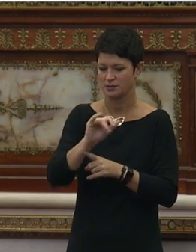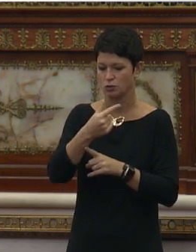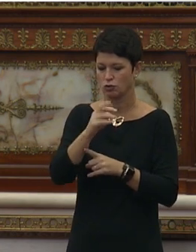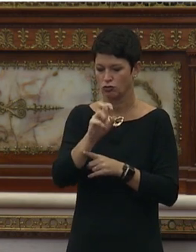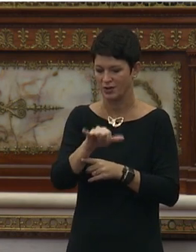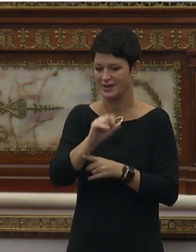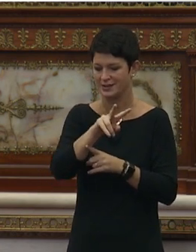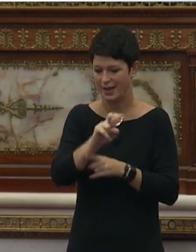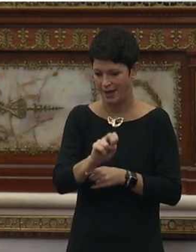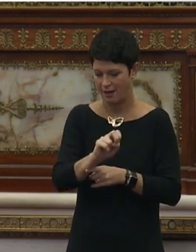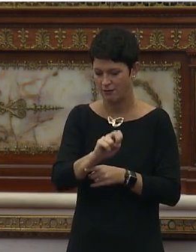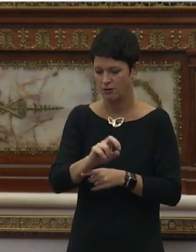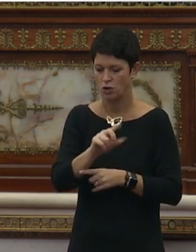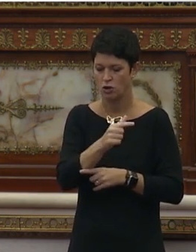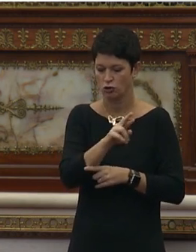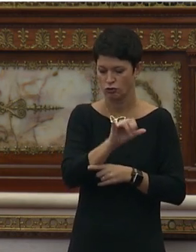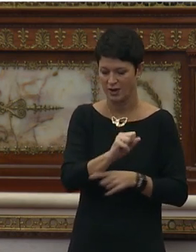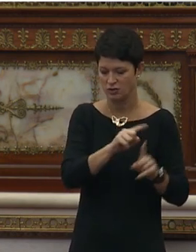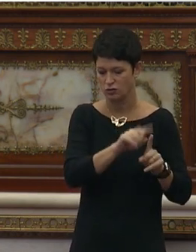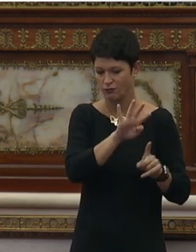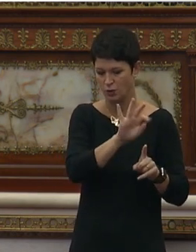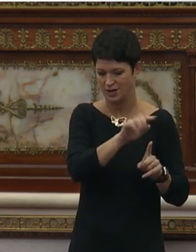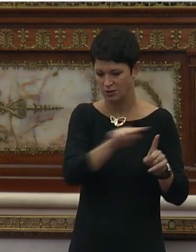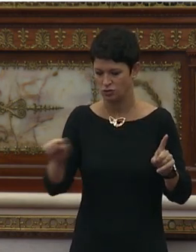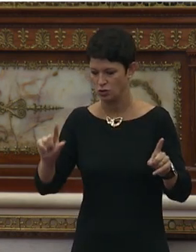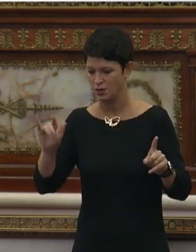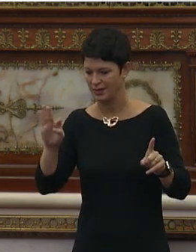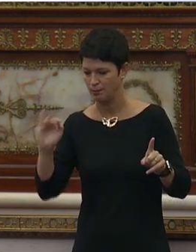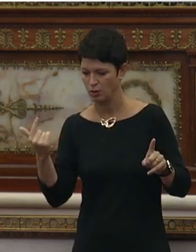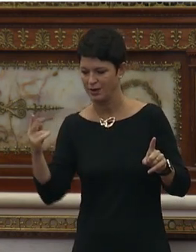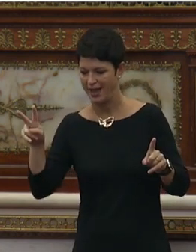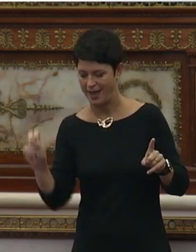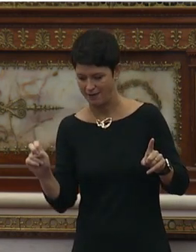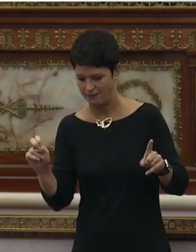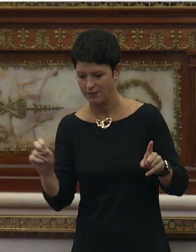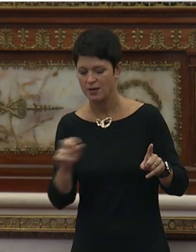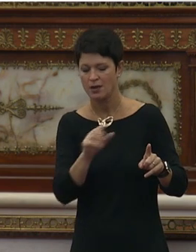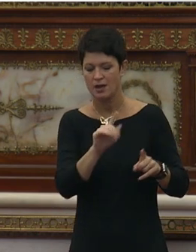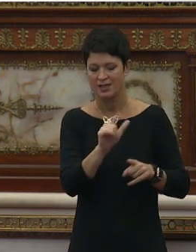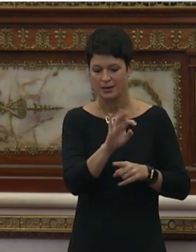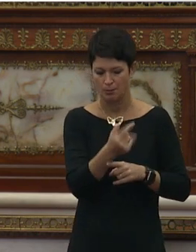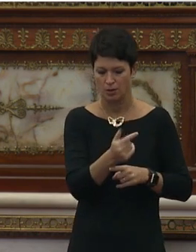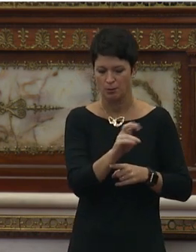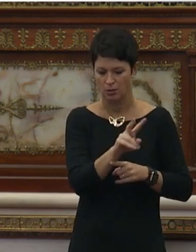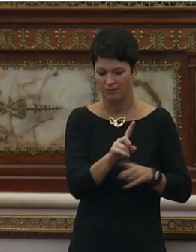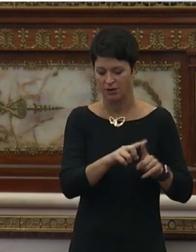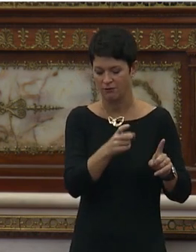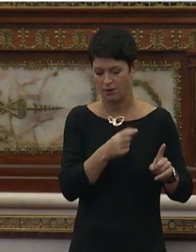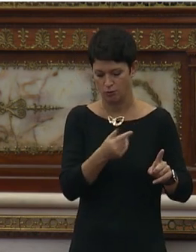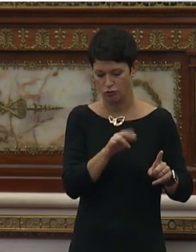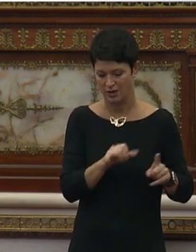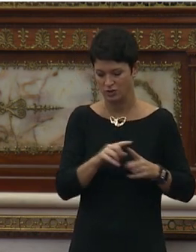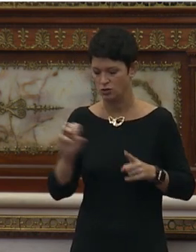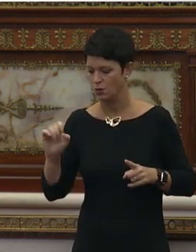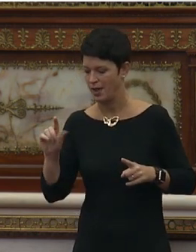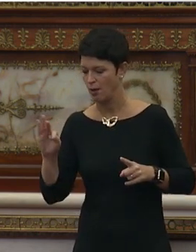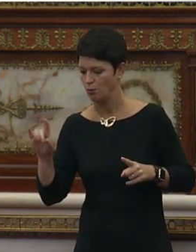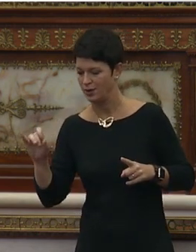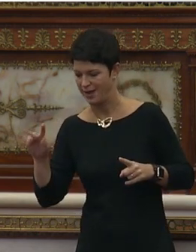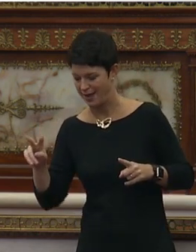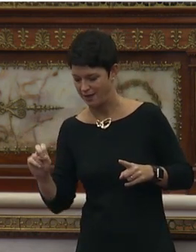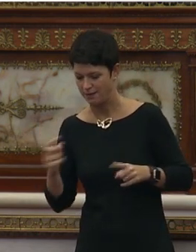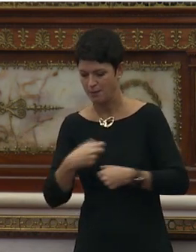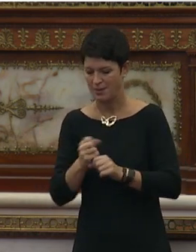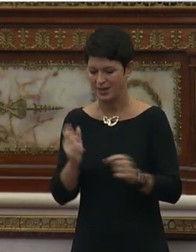Avenue, Grays Avenue from 49th Street to Lindbergh Boulevard, and Lindbergh Boulevard from Grays Avenue to Elmwood Avenue, and